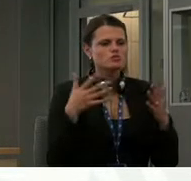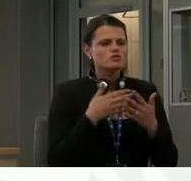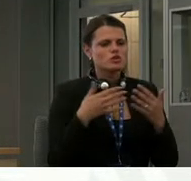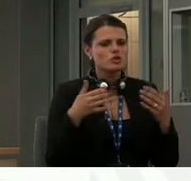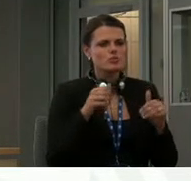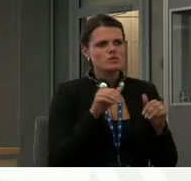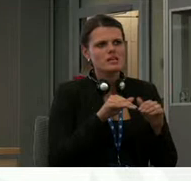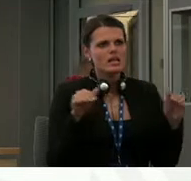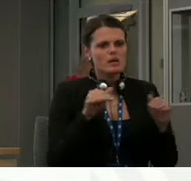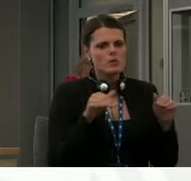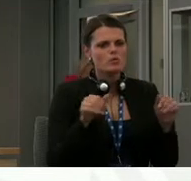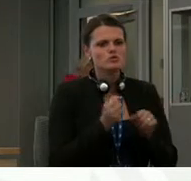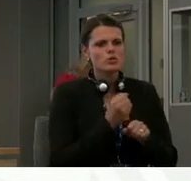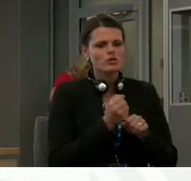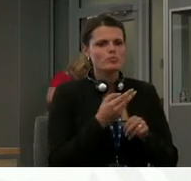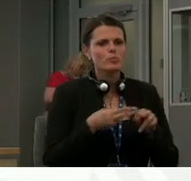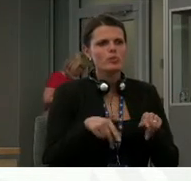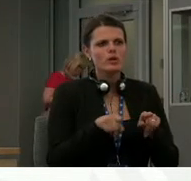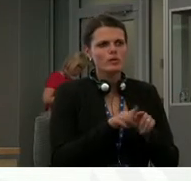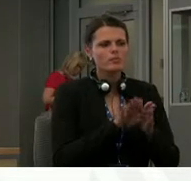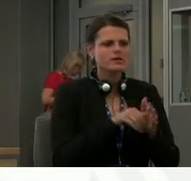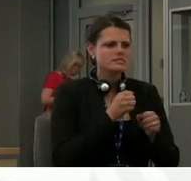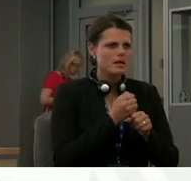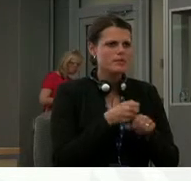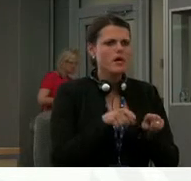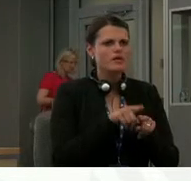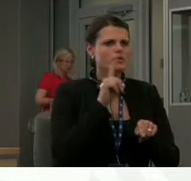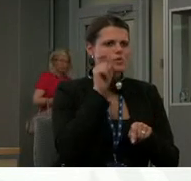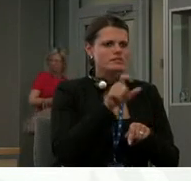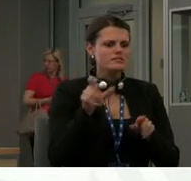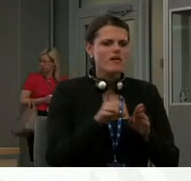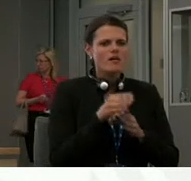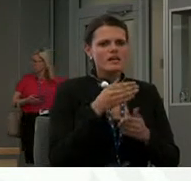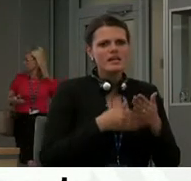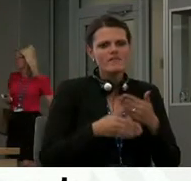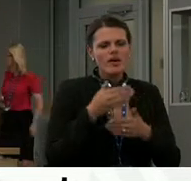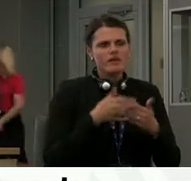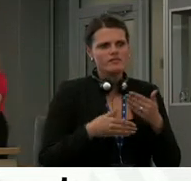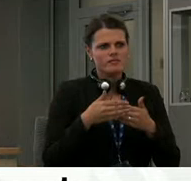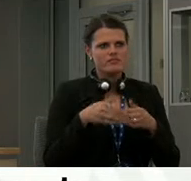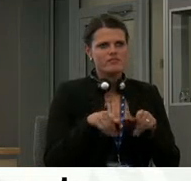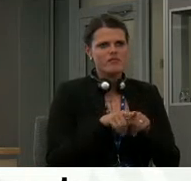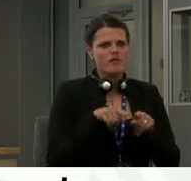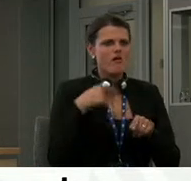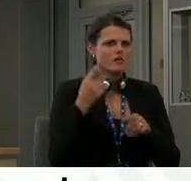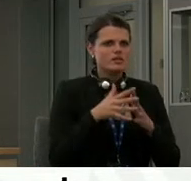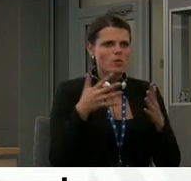of unemployment, and of course, young people with disabilities amongst